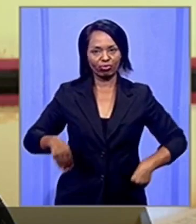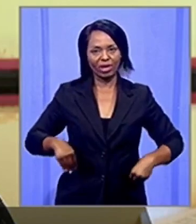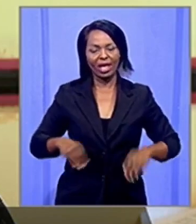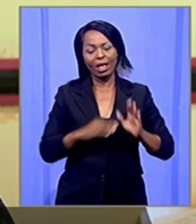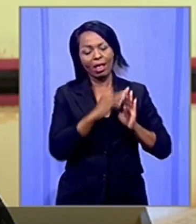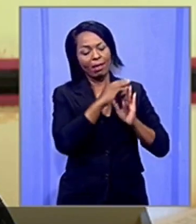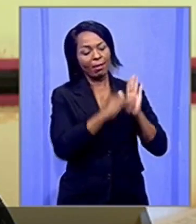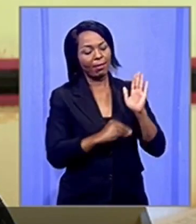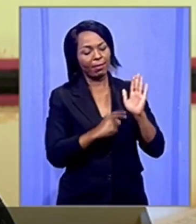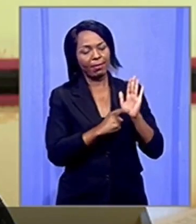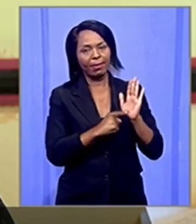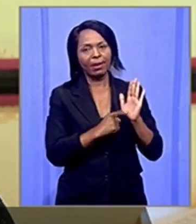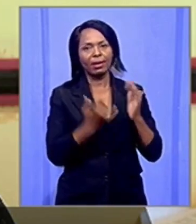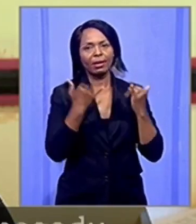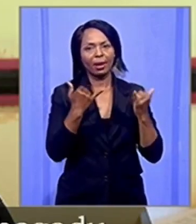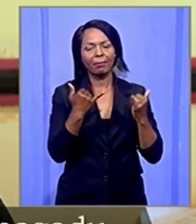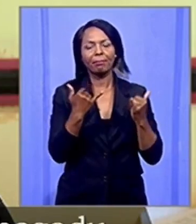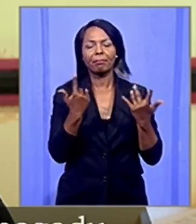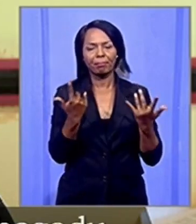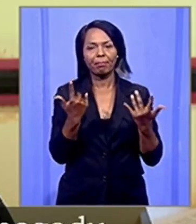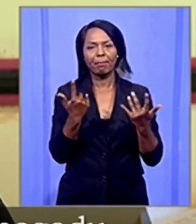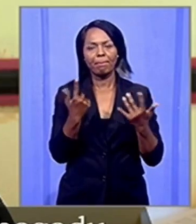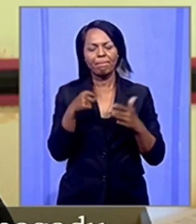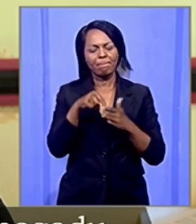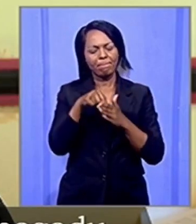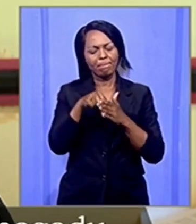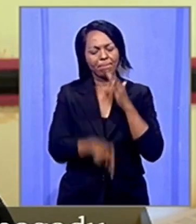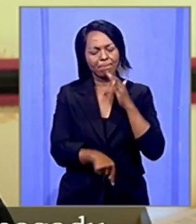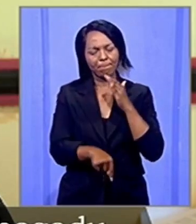say we need to go deep